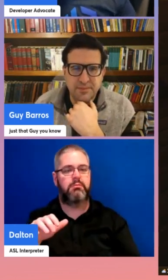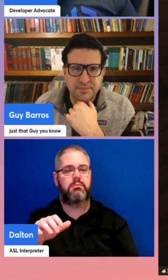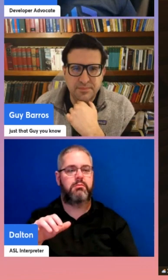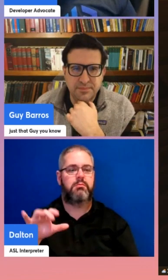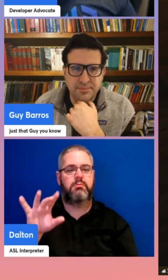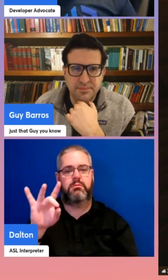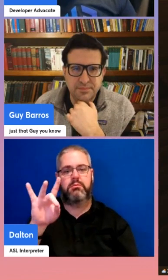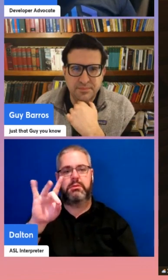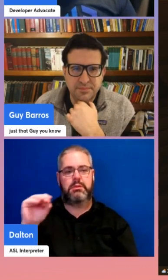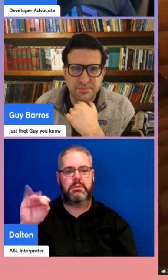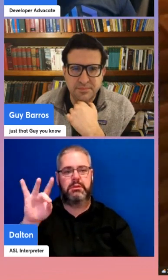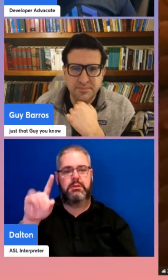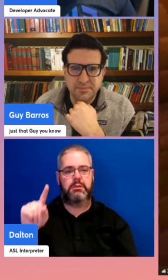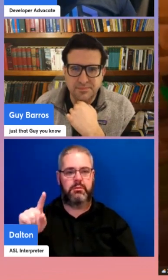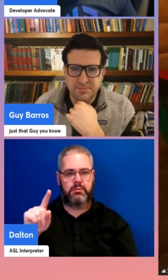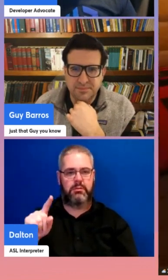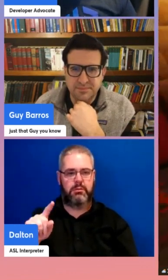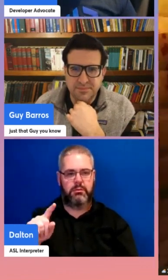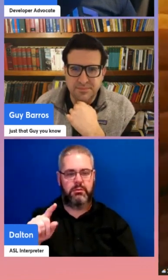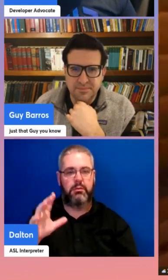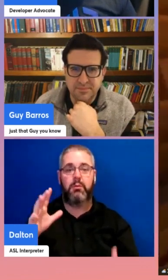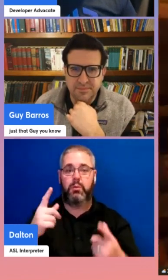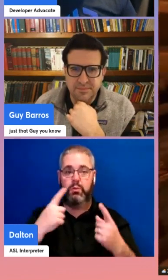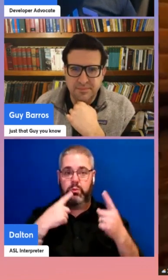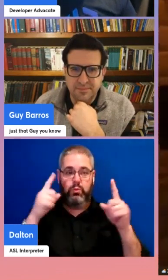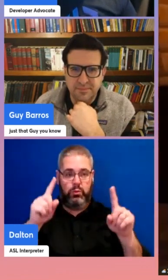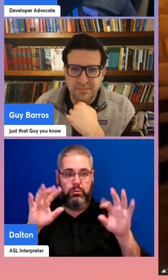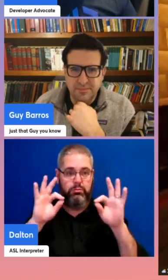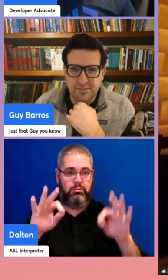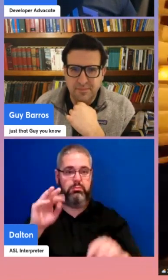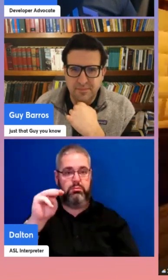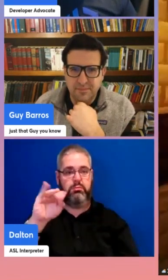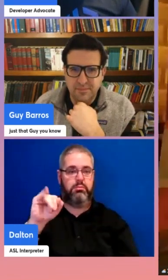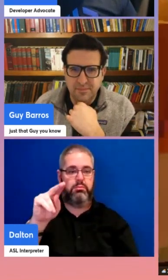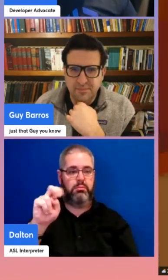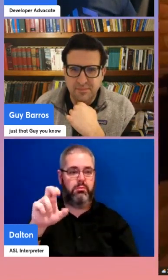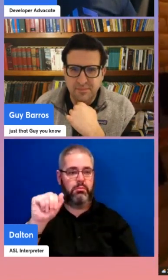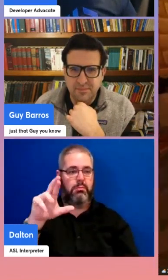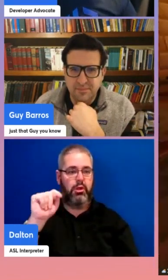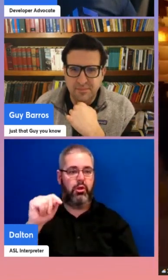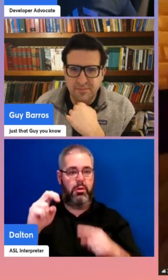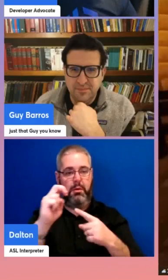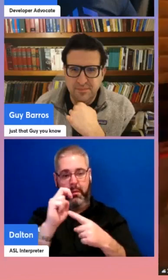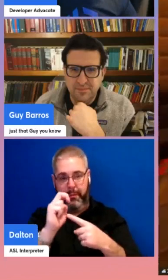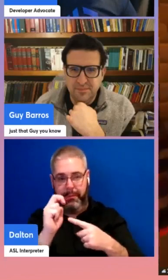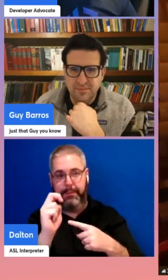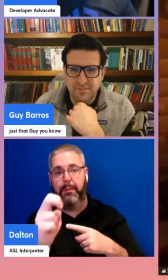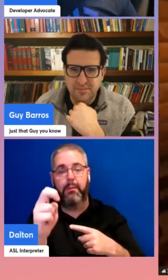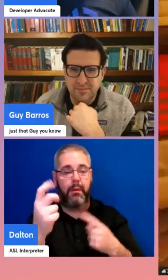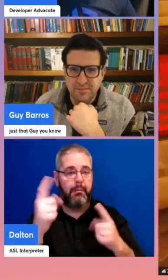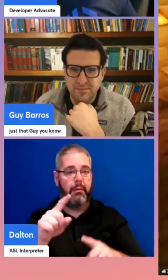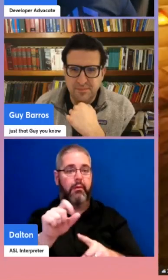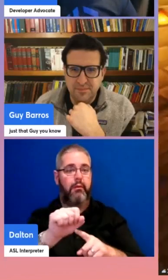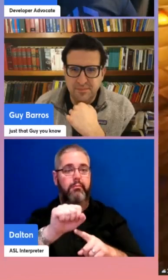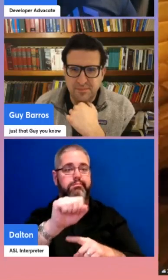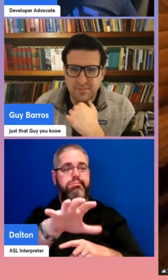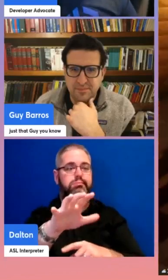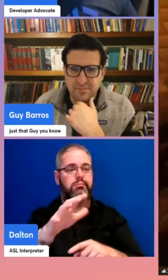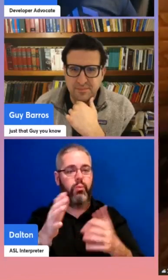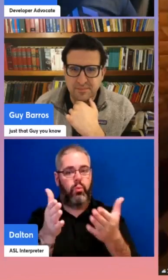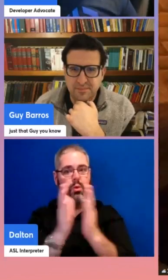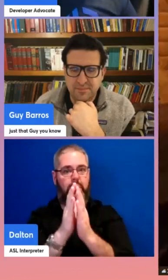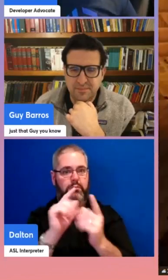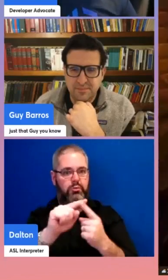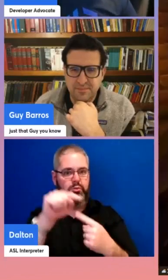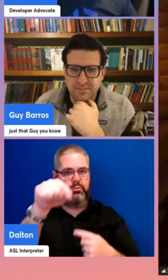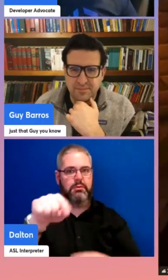8081. Oh, and it's worked. Okay, so the minecart is off. It goes up there and it drops the request into the database. So, I